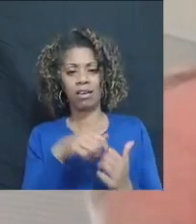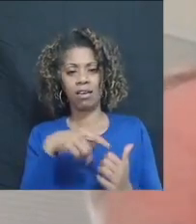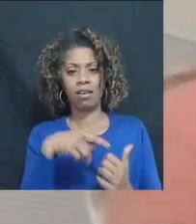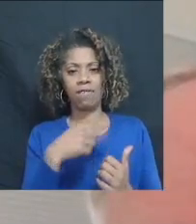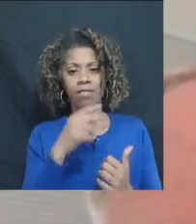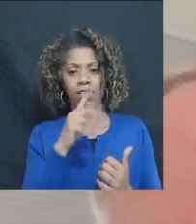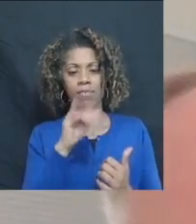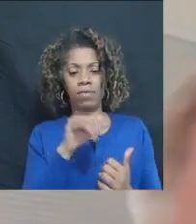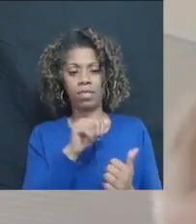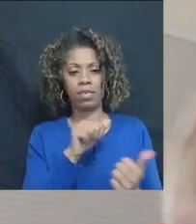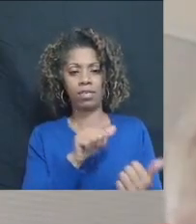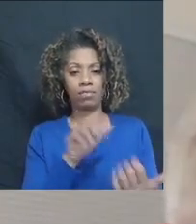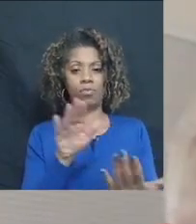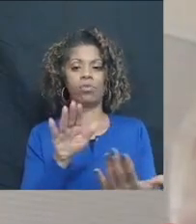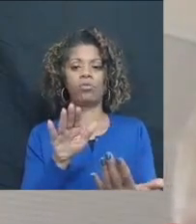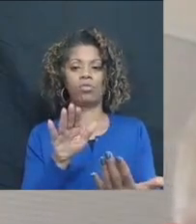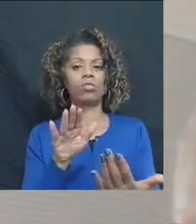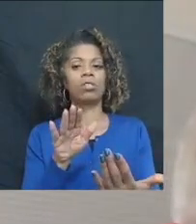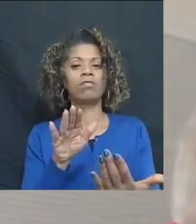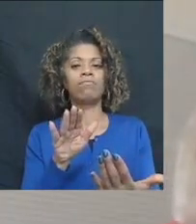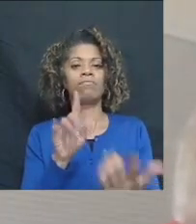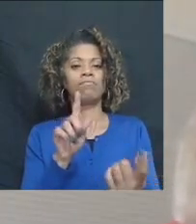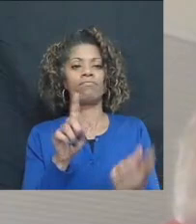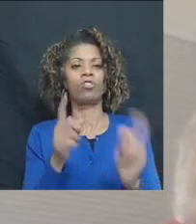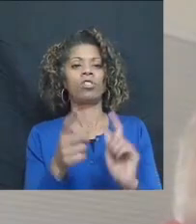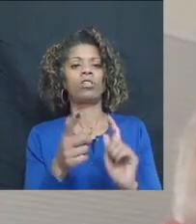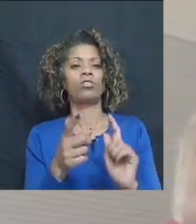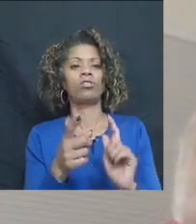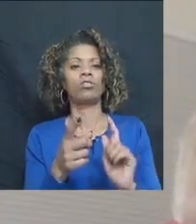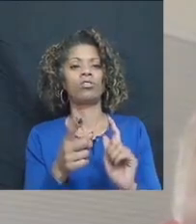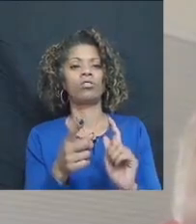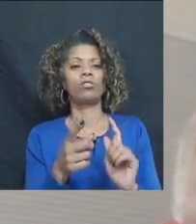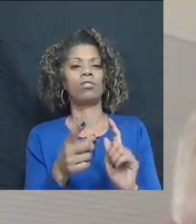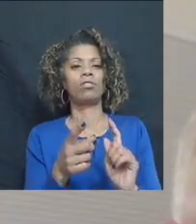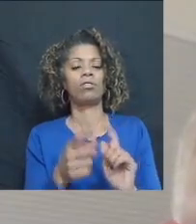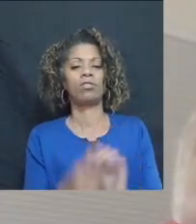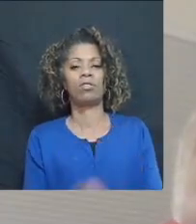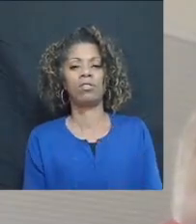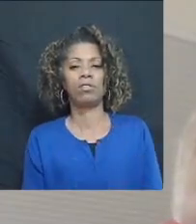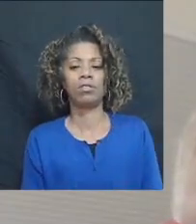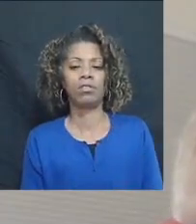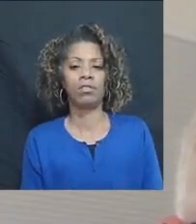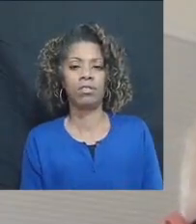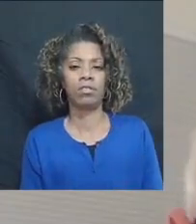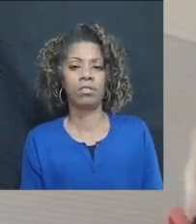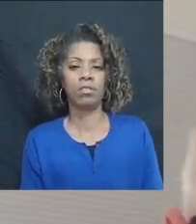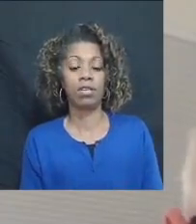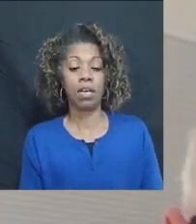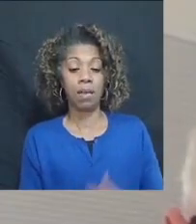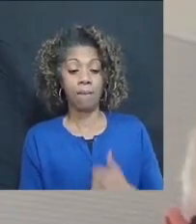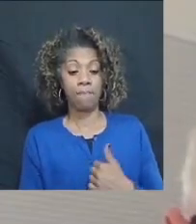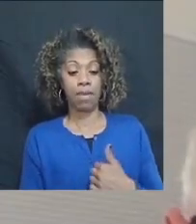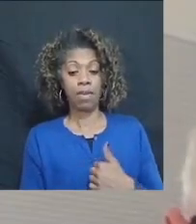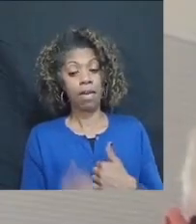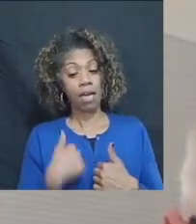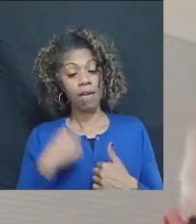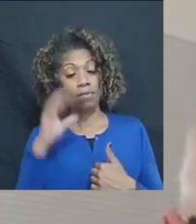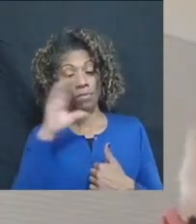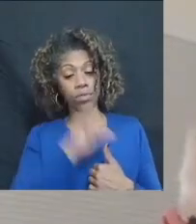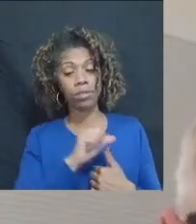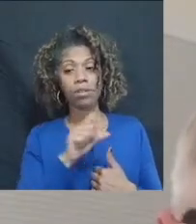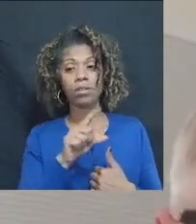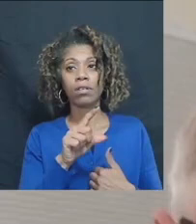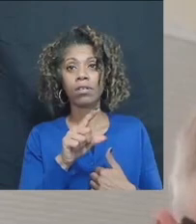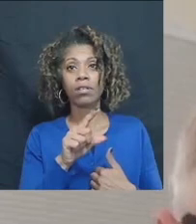Wow. Wow. Well, and you know, I mean, I think what I've observed being now in philanthropy, communications is playing a larger issue